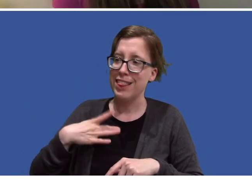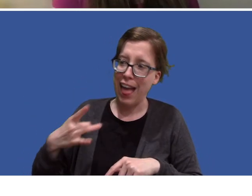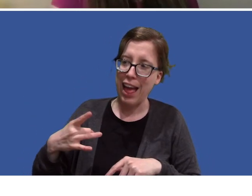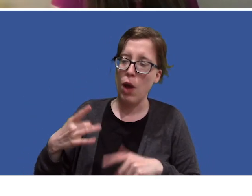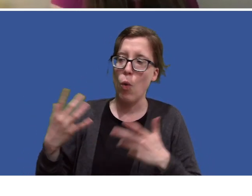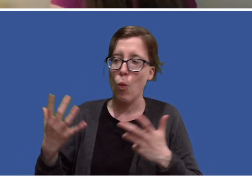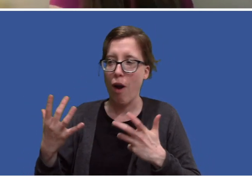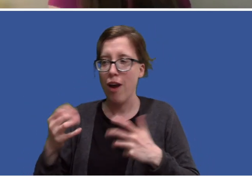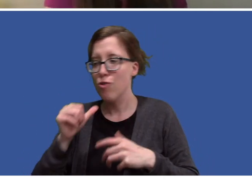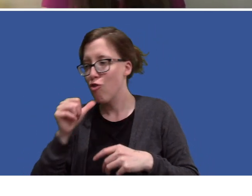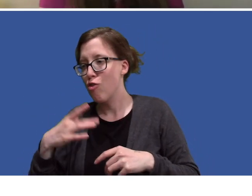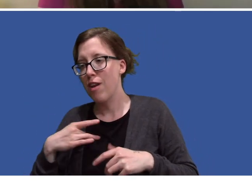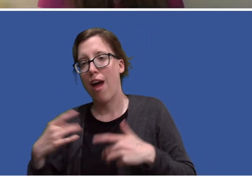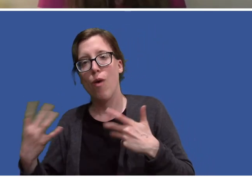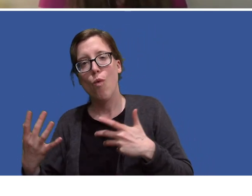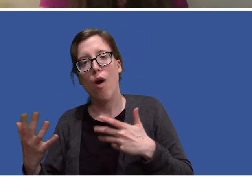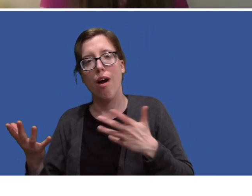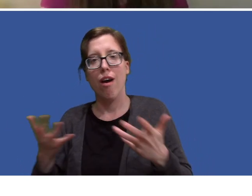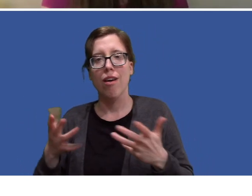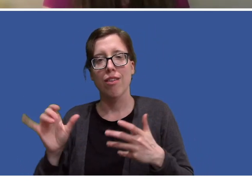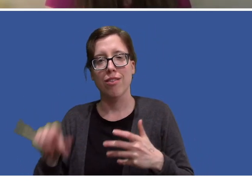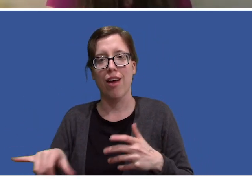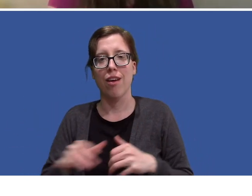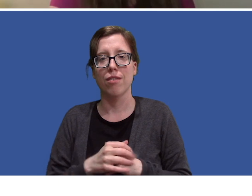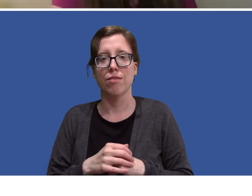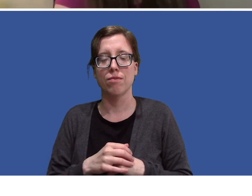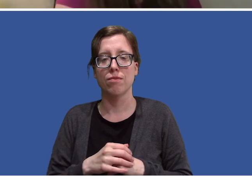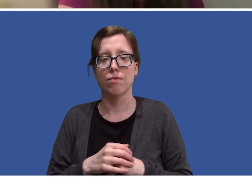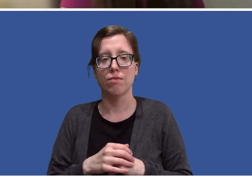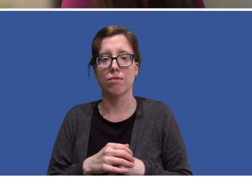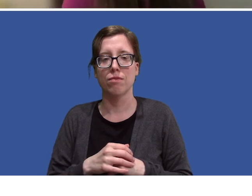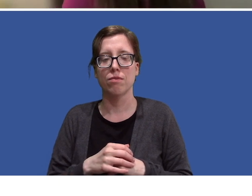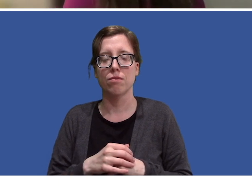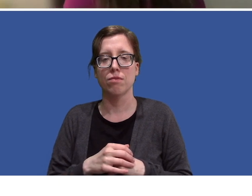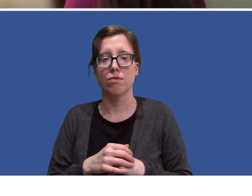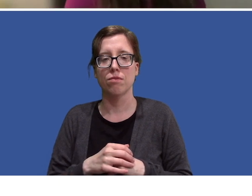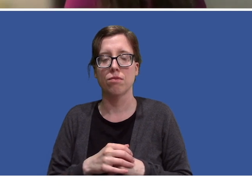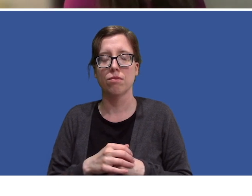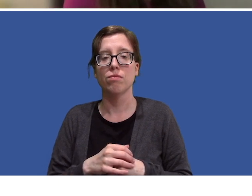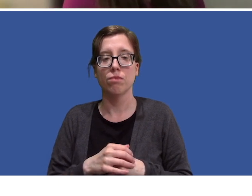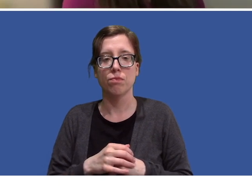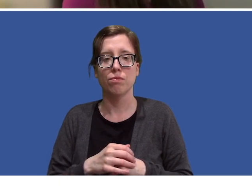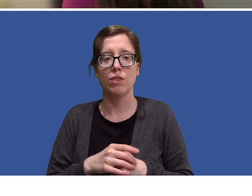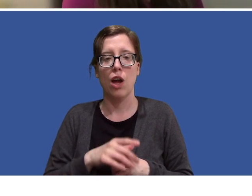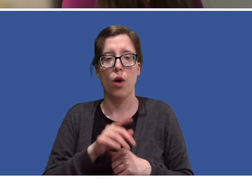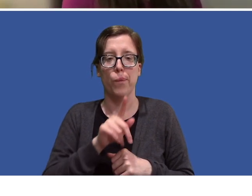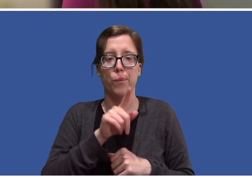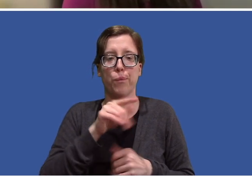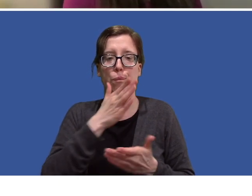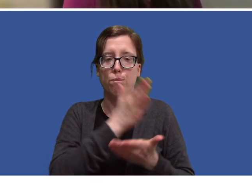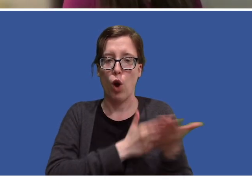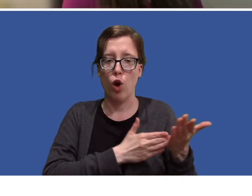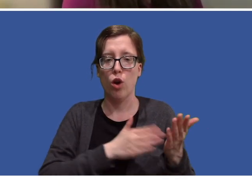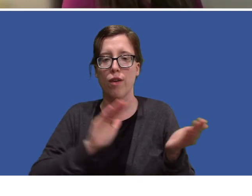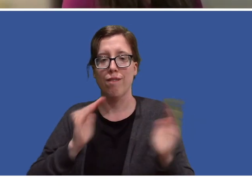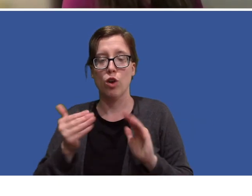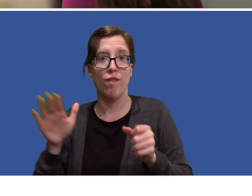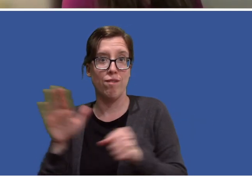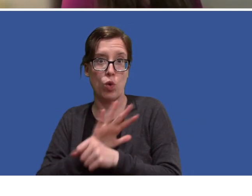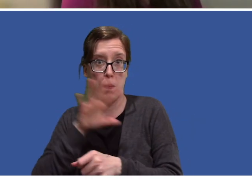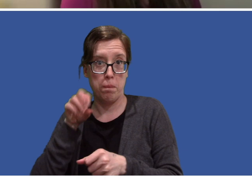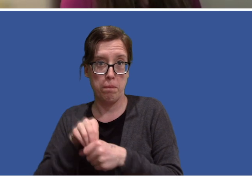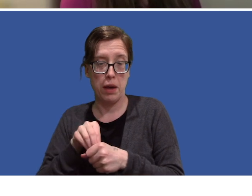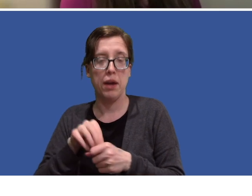Another piece is that partial versus full participation, encouraging the student to do as much of a task or an activity